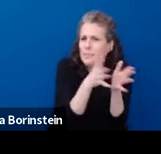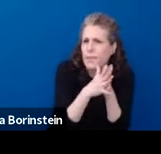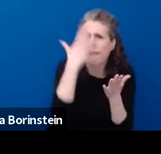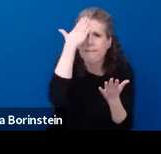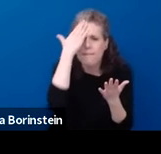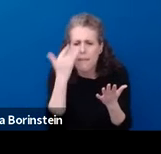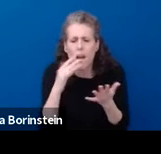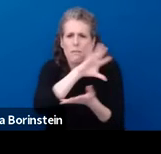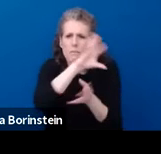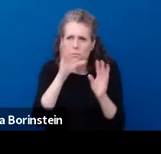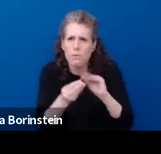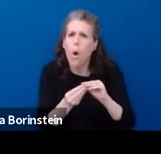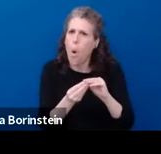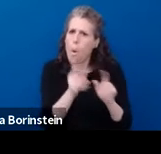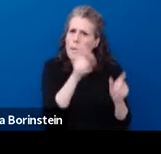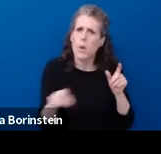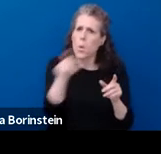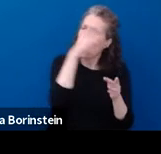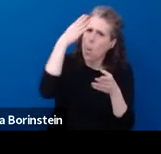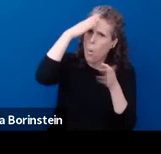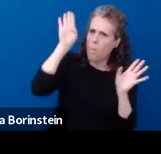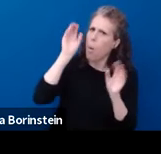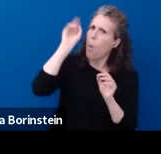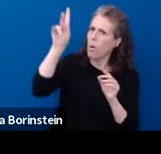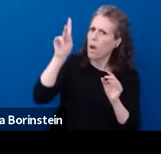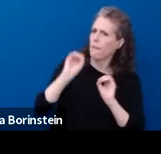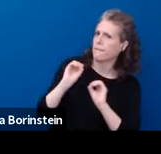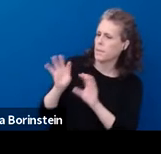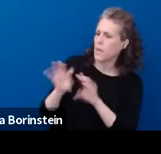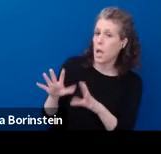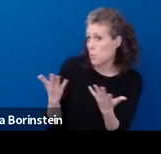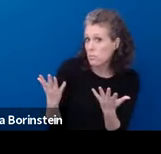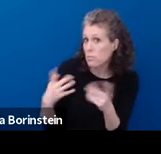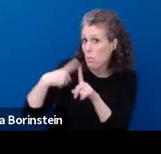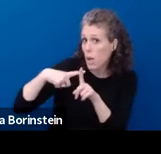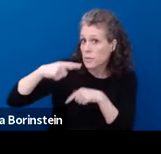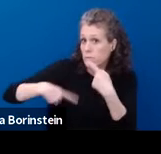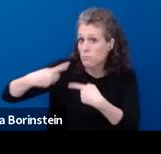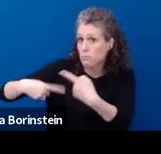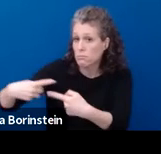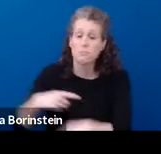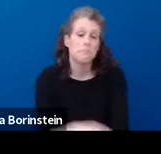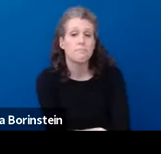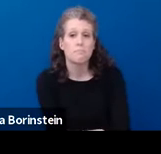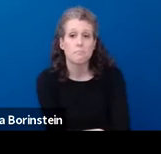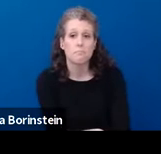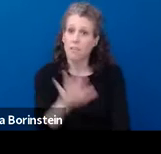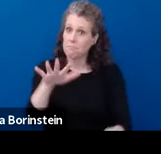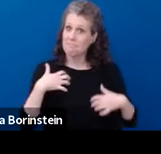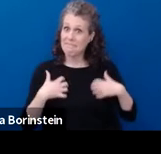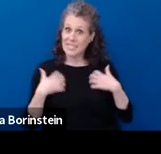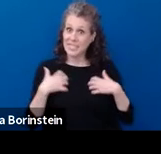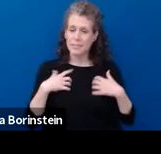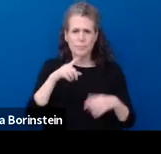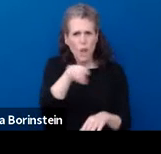say, it can be a good way, I think. Very interesting. I saw there was